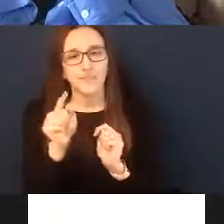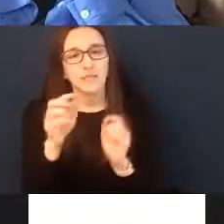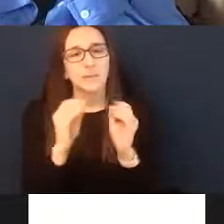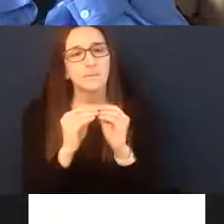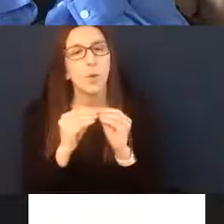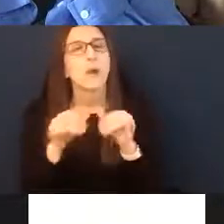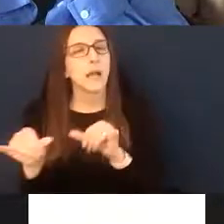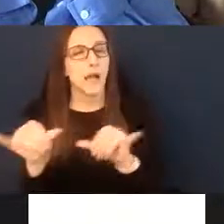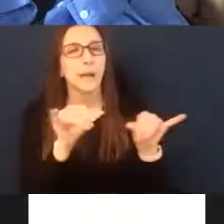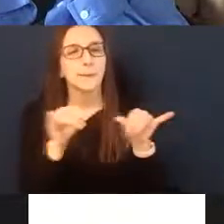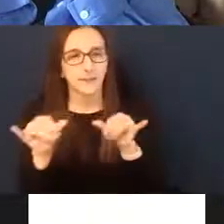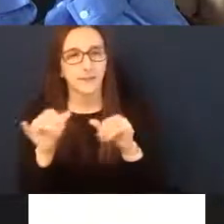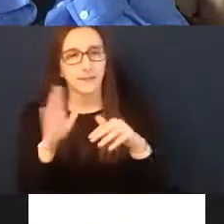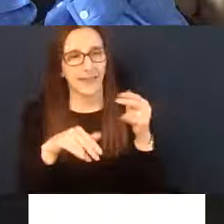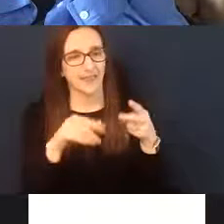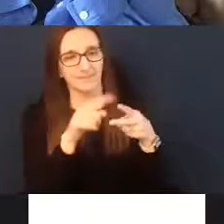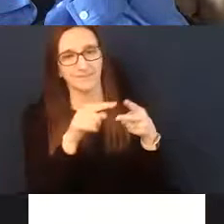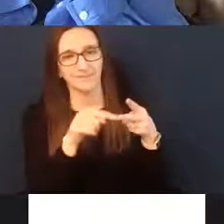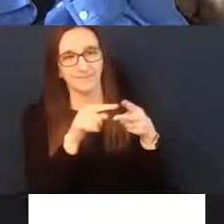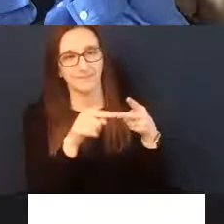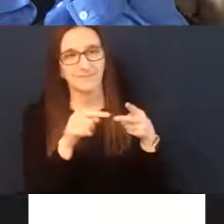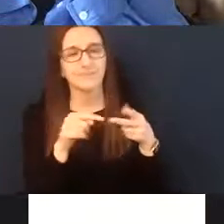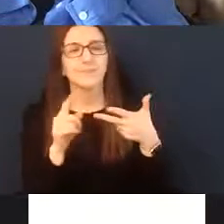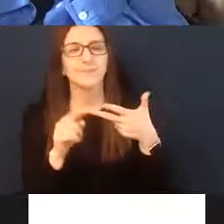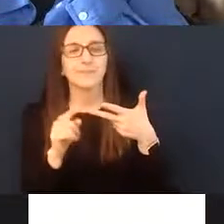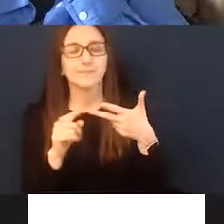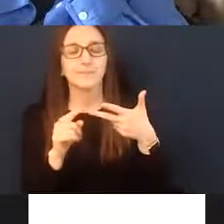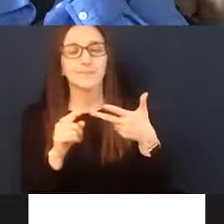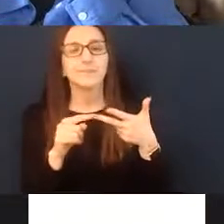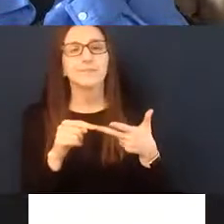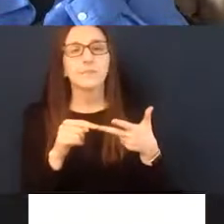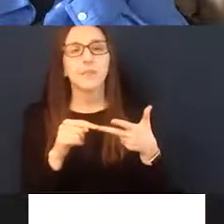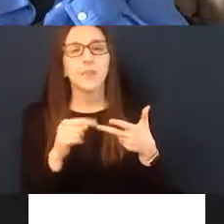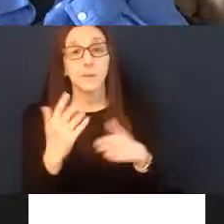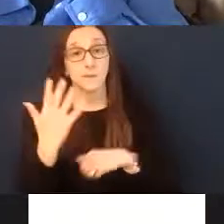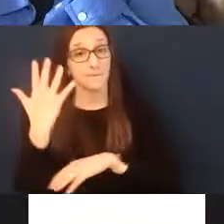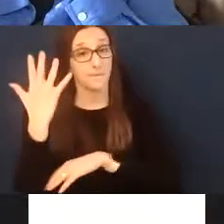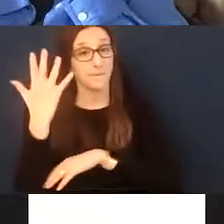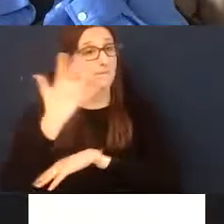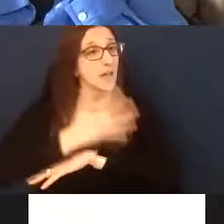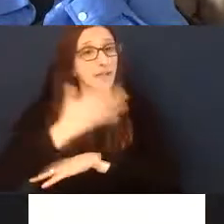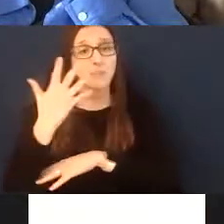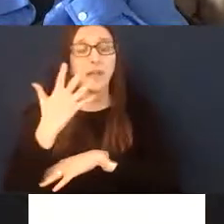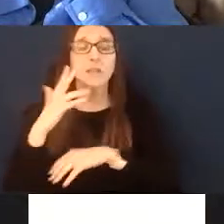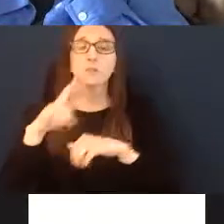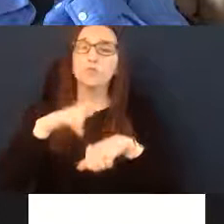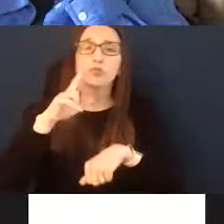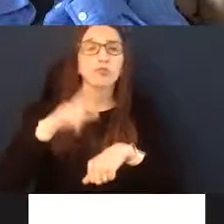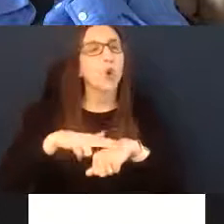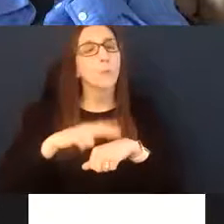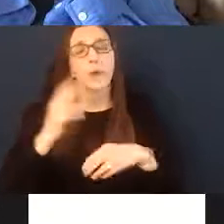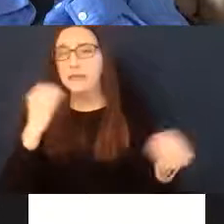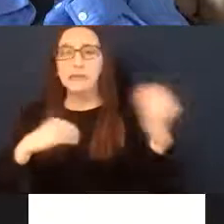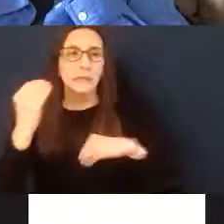common compared to the first two. So this diet consists of having 5 days of like normal, unlimited eating. You don't have to